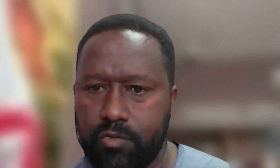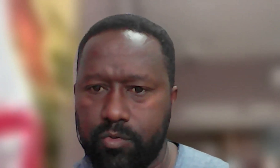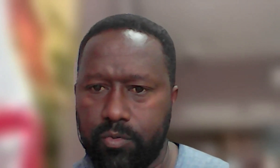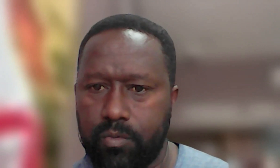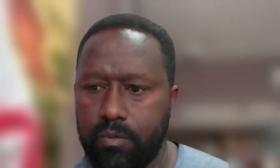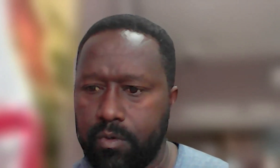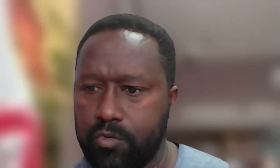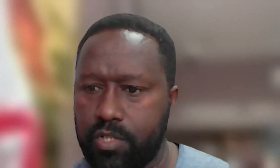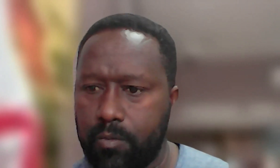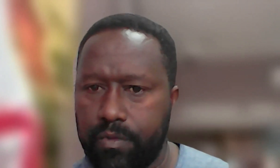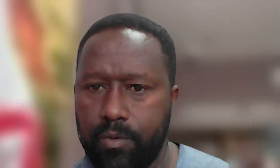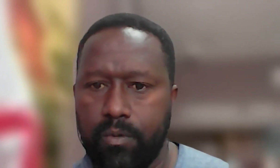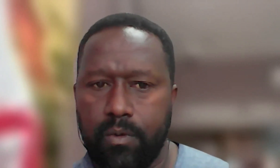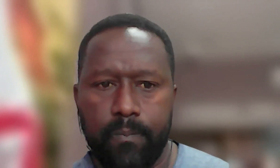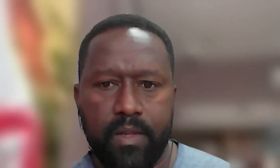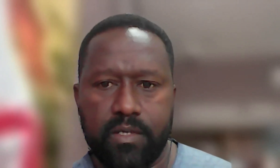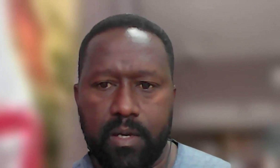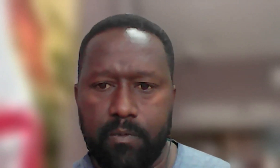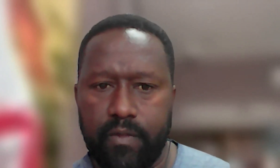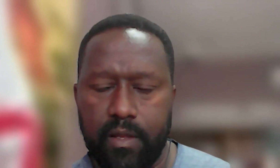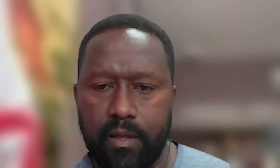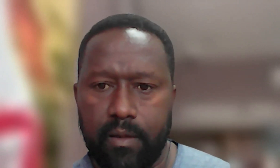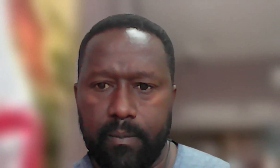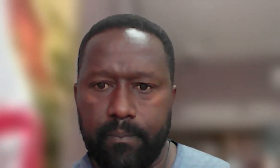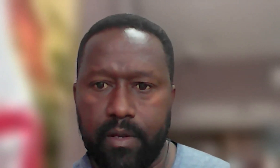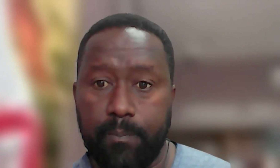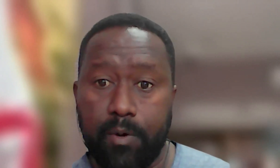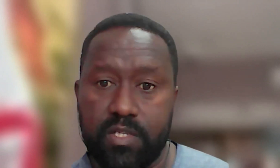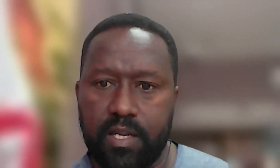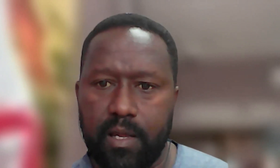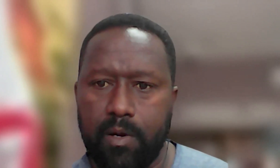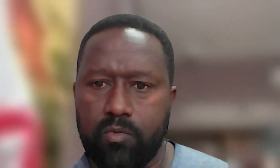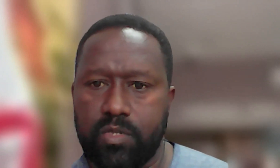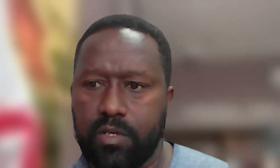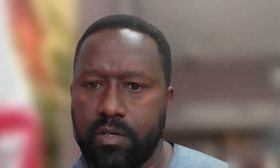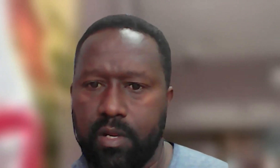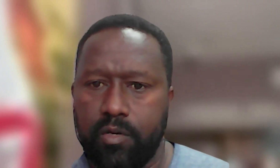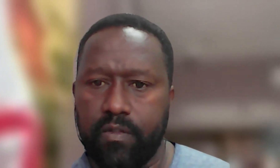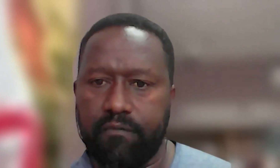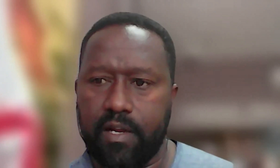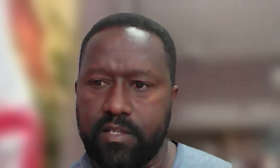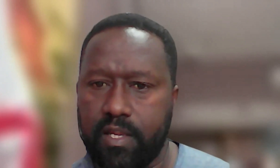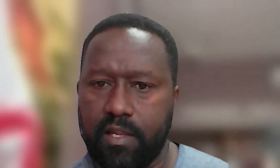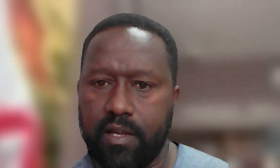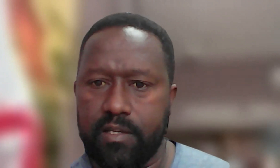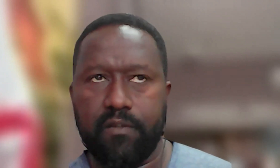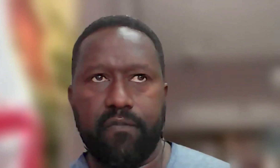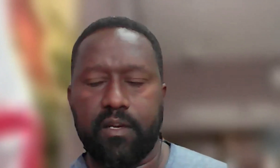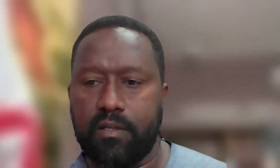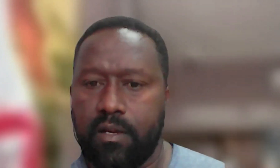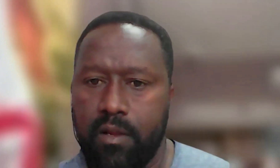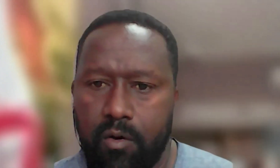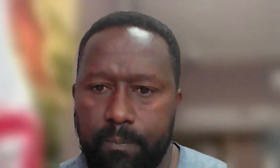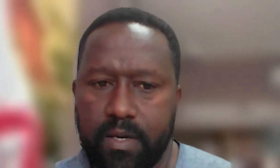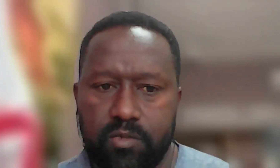honored to share with you some of the reports that came out during the floods in Kenya and its